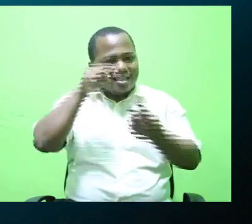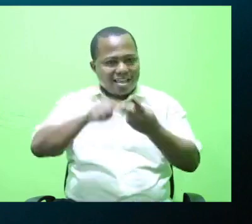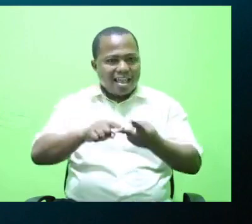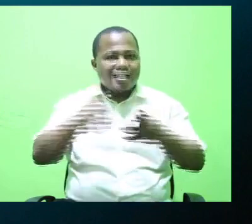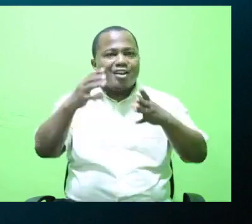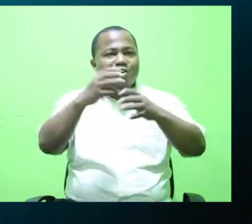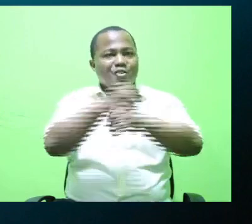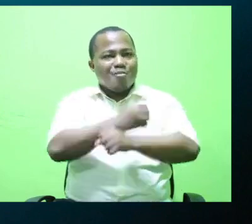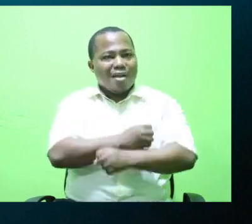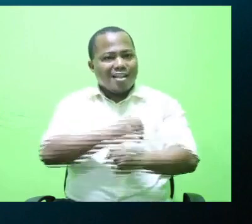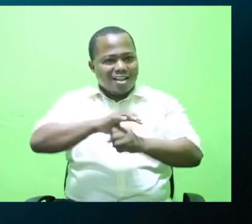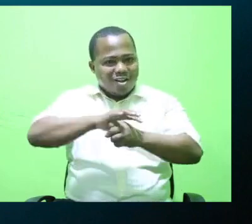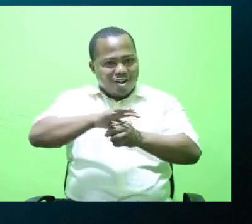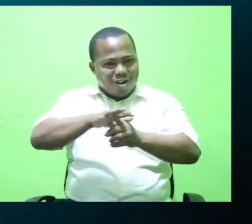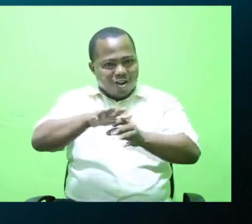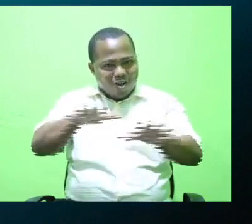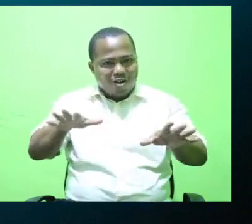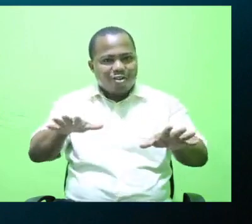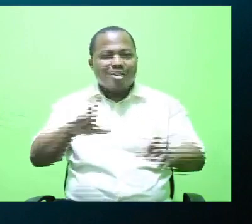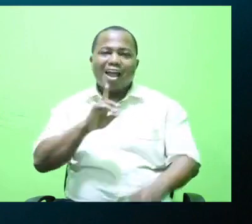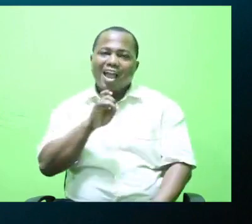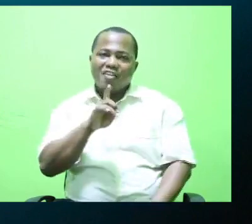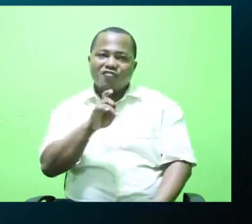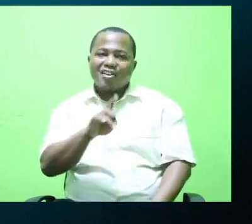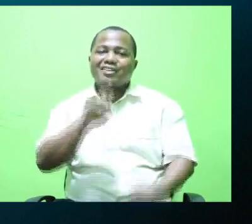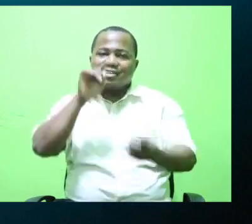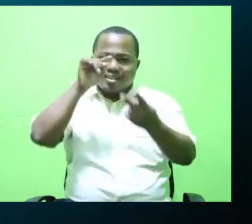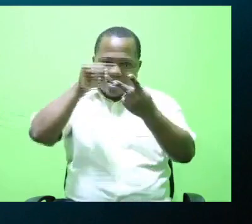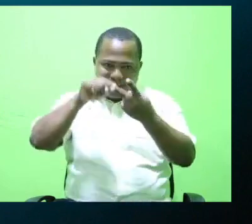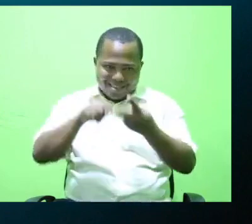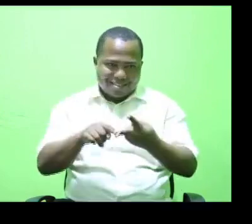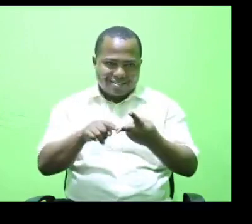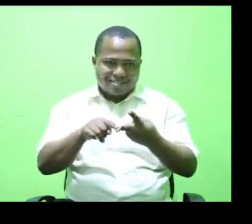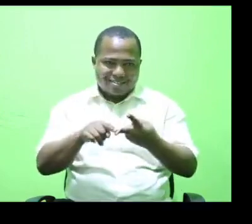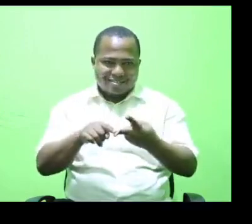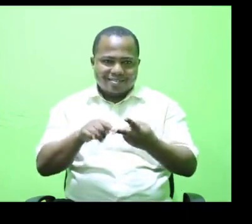a corona infections for once again.